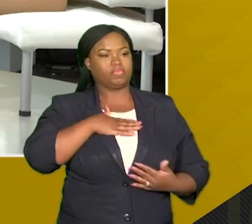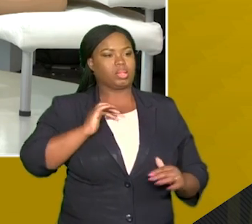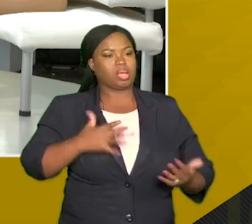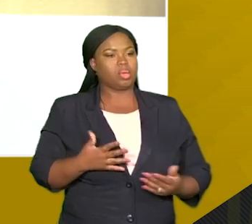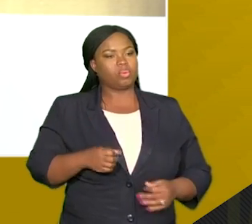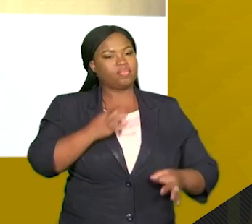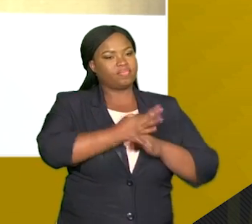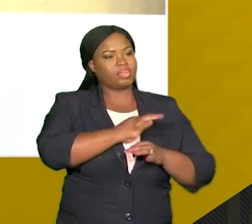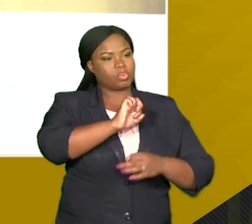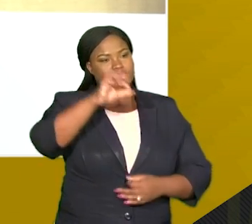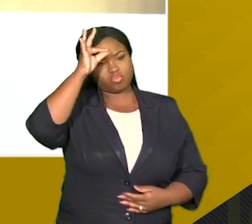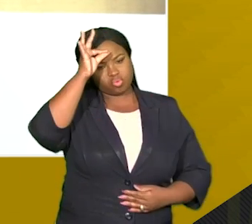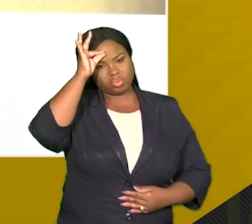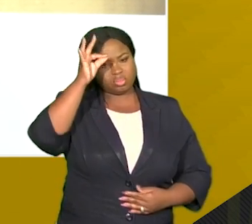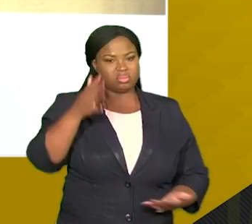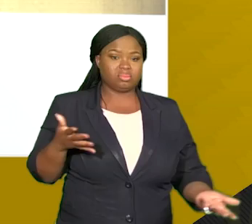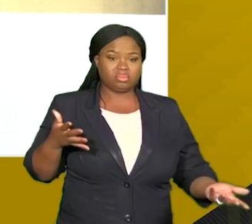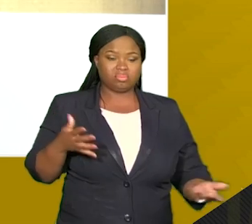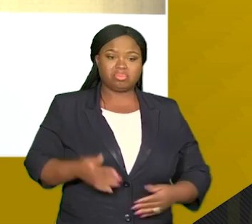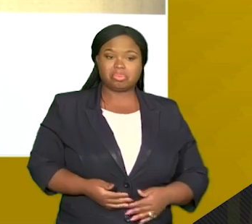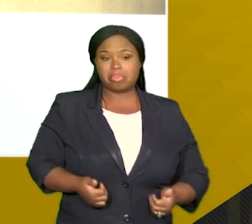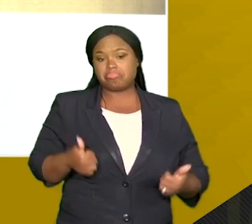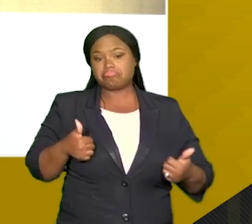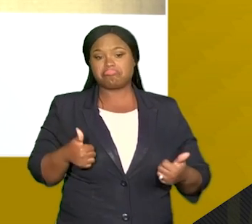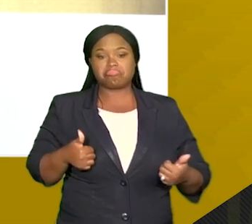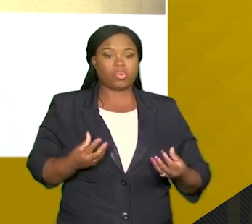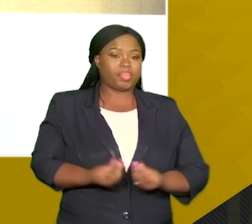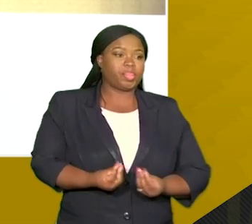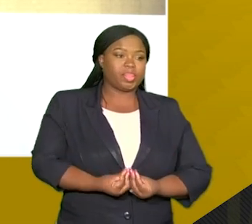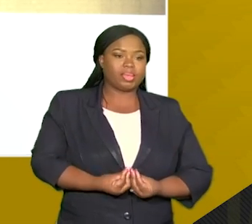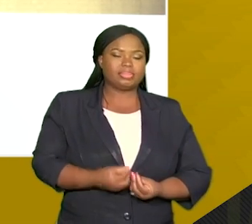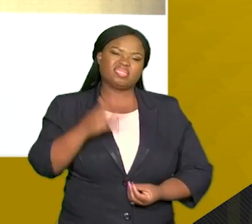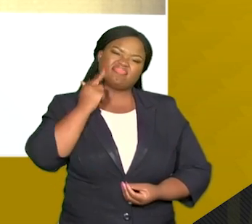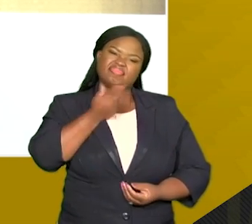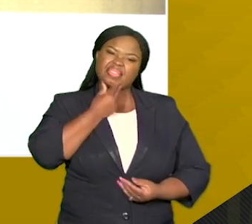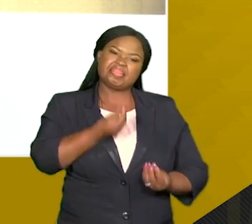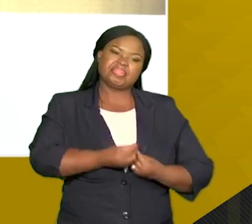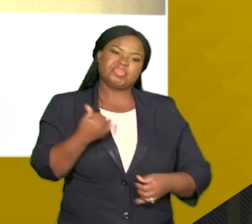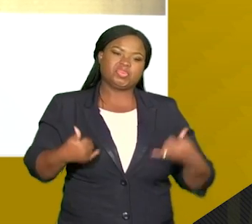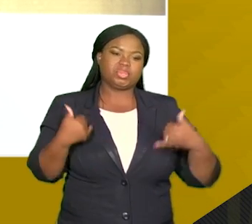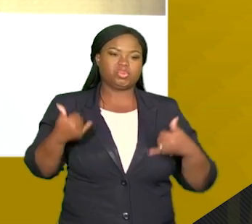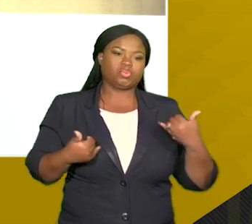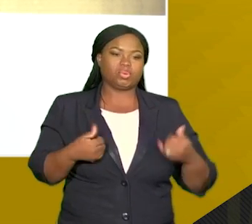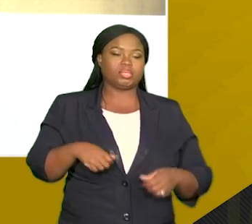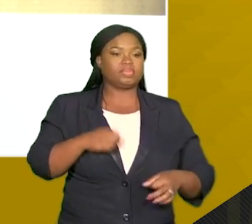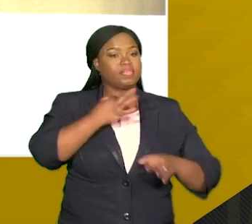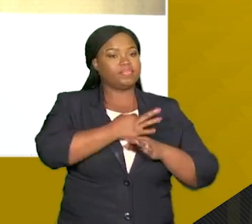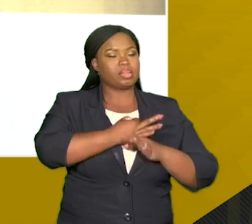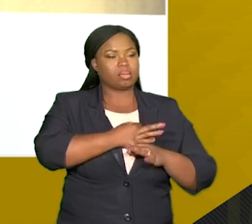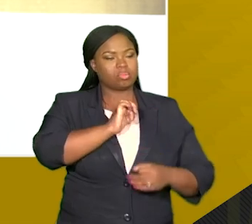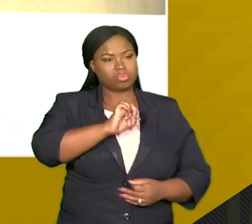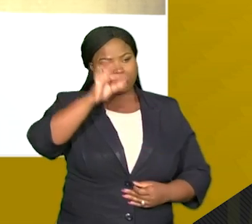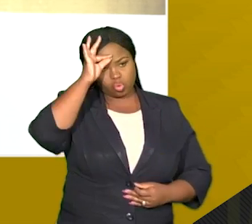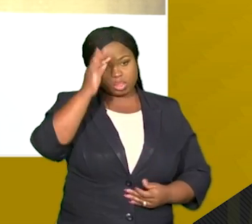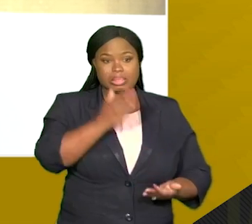child of a police officer? Are there even some of the perks? You know, what are some of the nice things that you enjoy as a child of a police officer, but what are some of the things